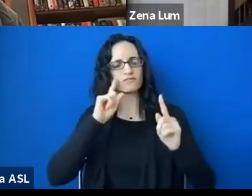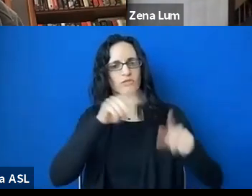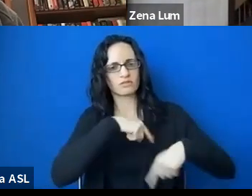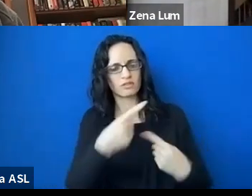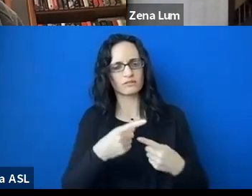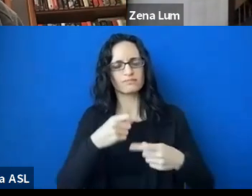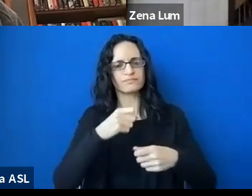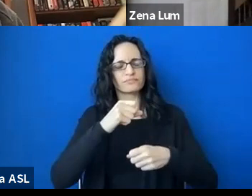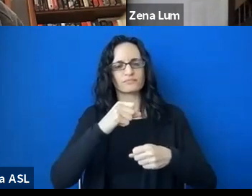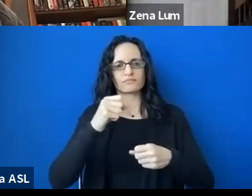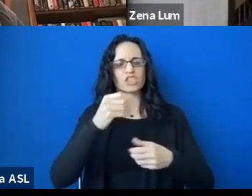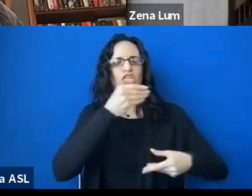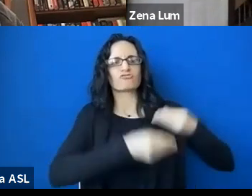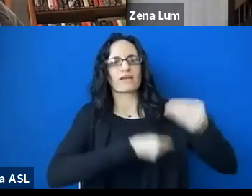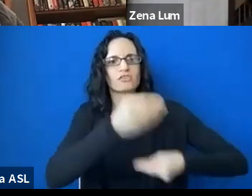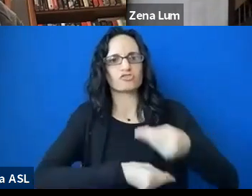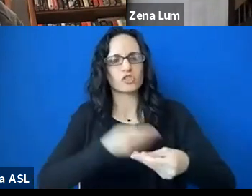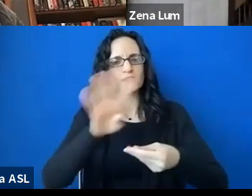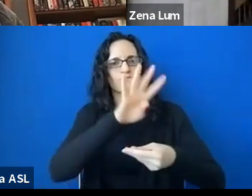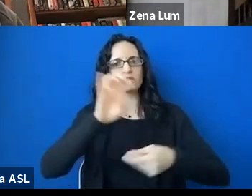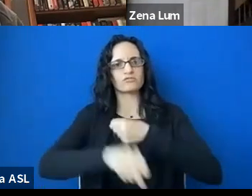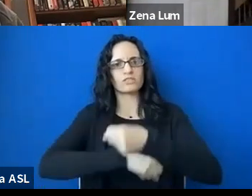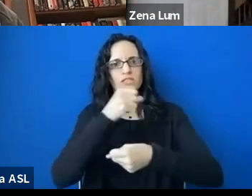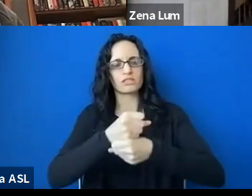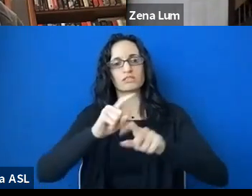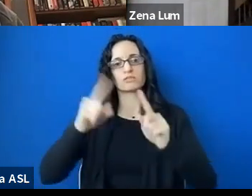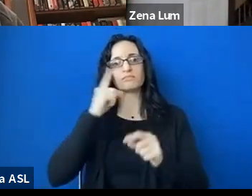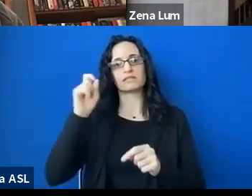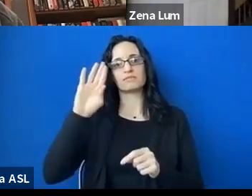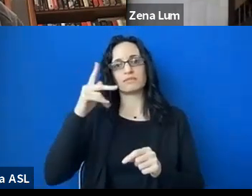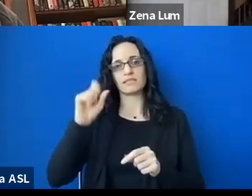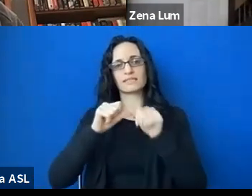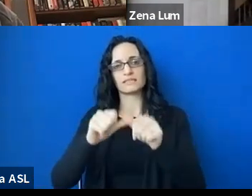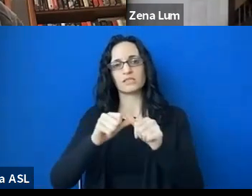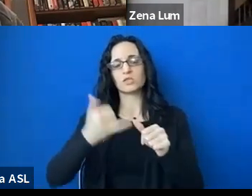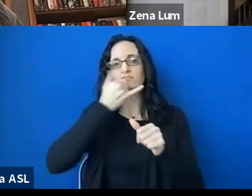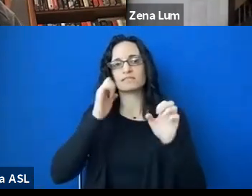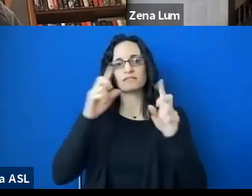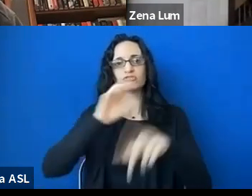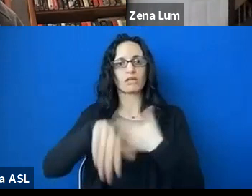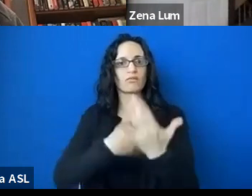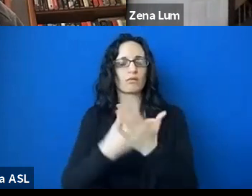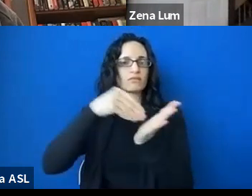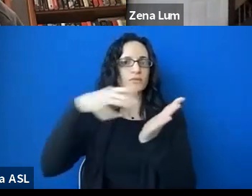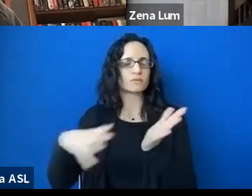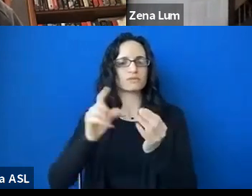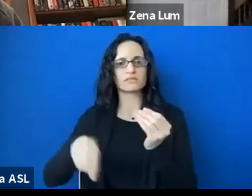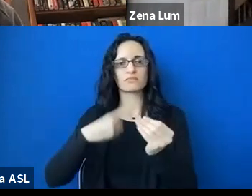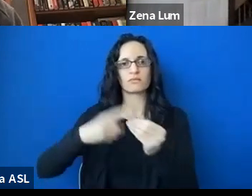for 400 years. But because BPS continues to miseducate all of our students about the